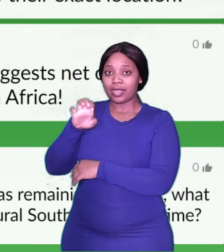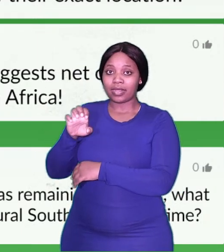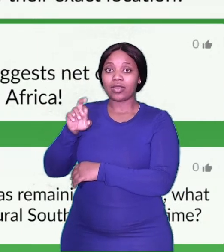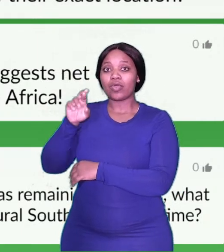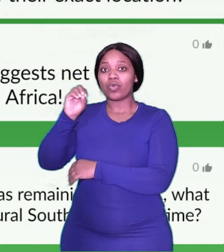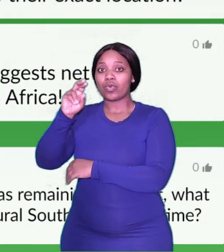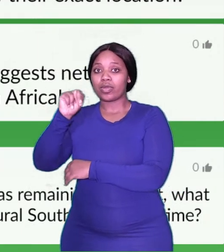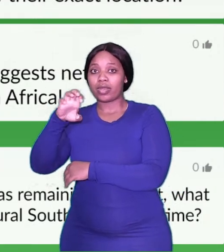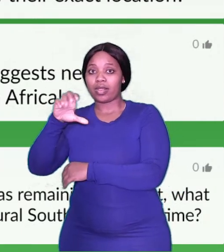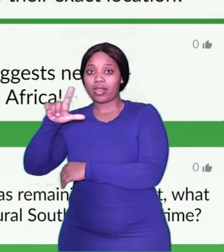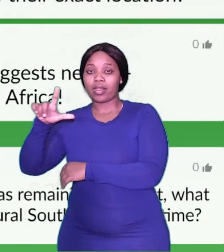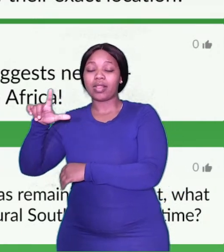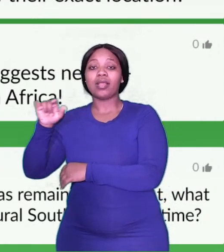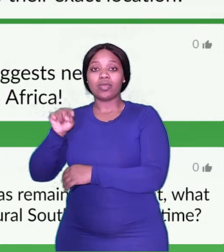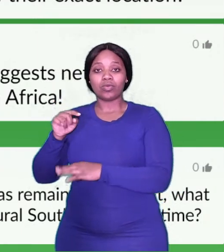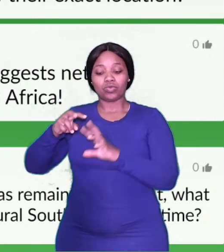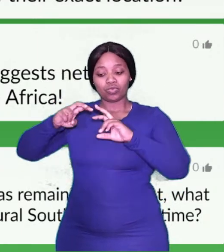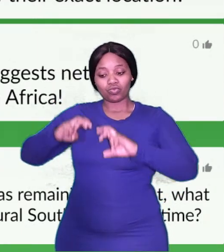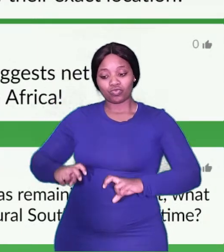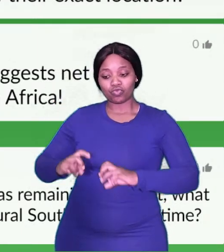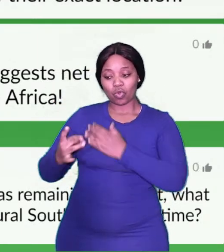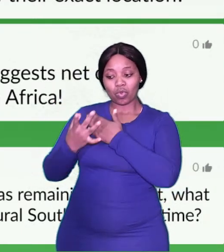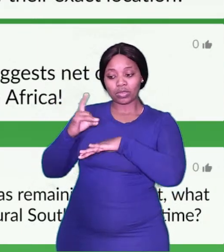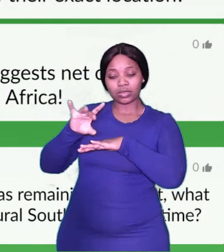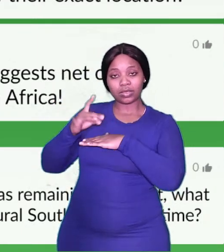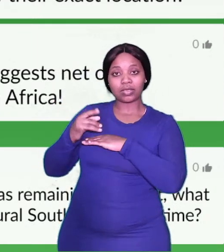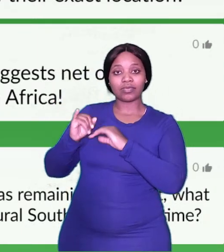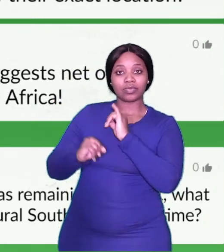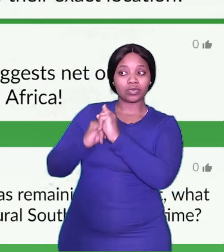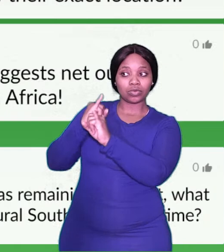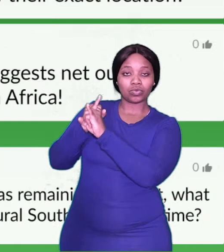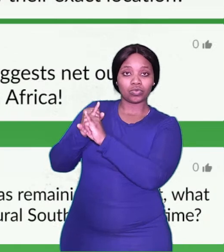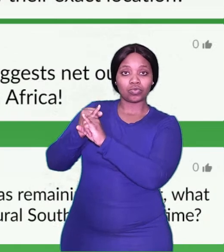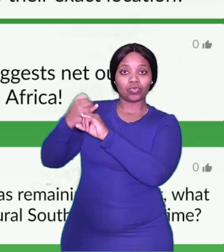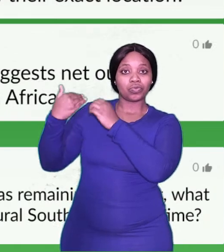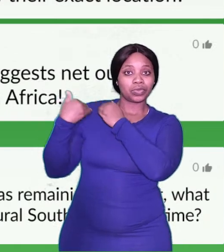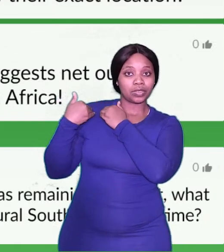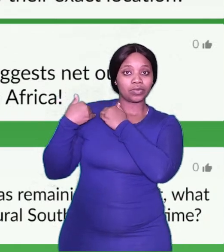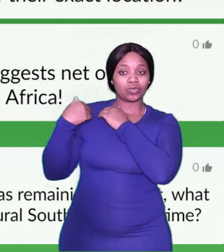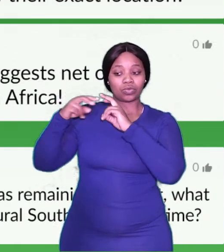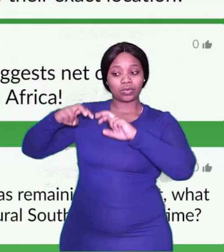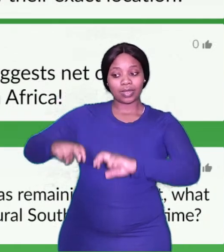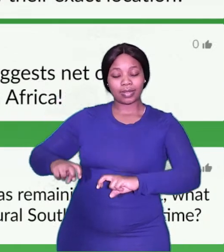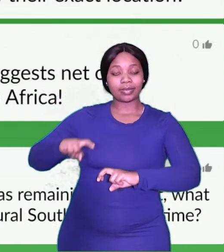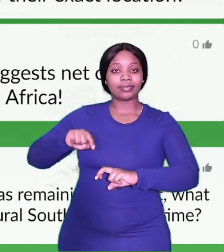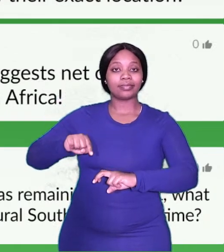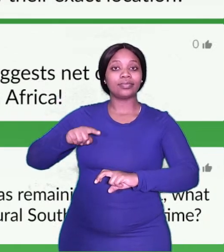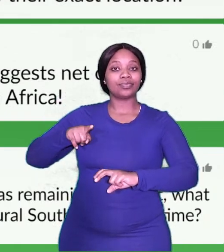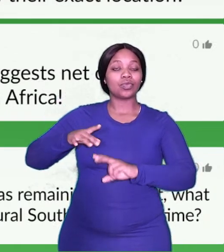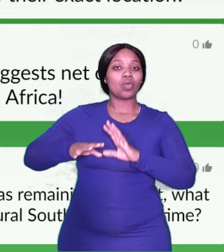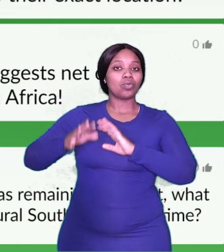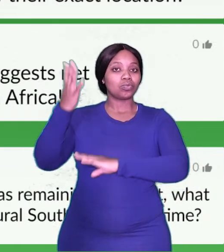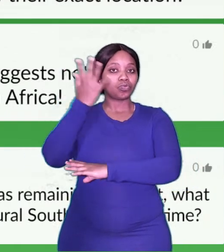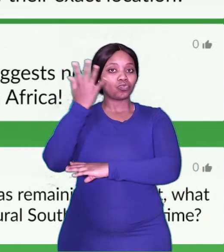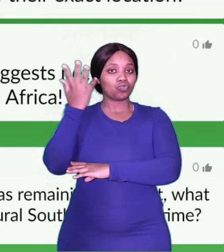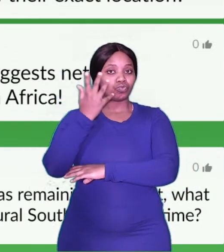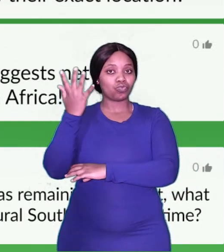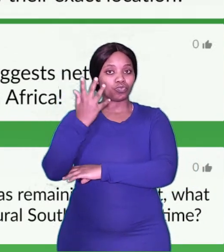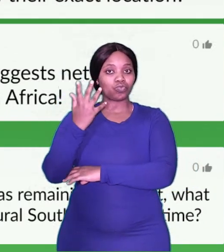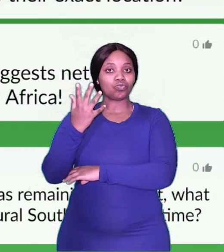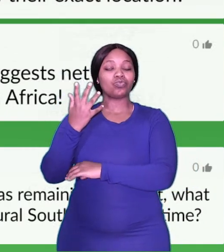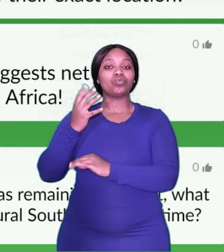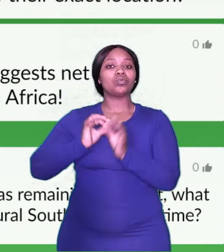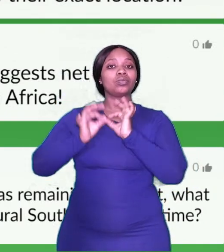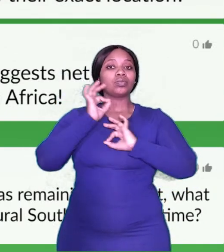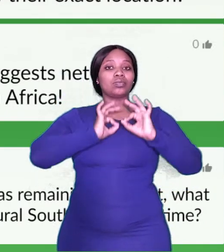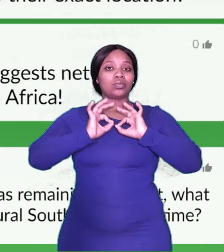senior research consultant at the Institute for Security Studies, and she'll be addressing us on a presentation entitled